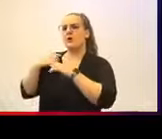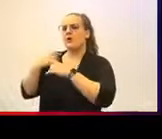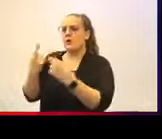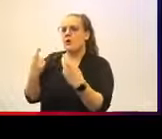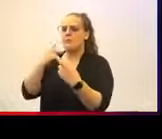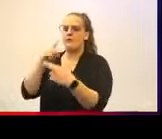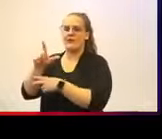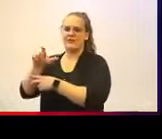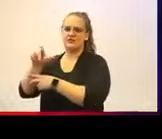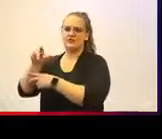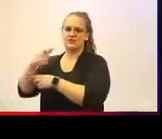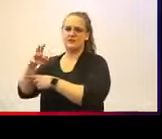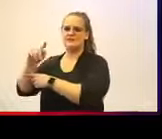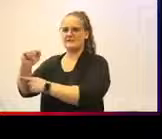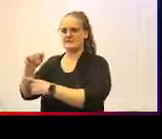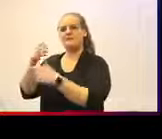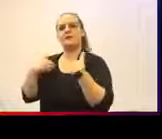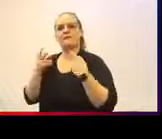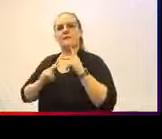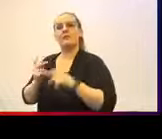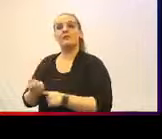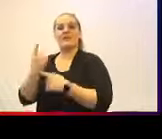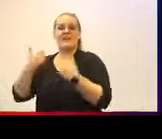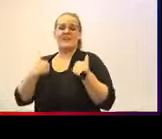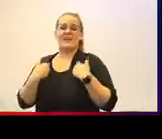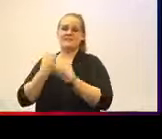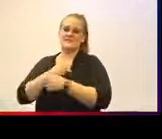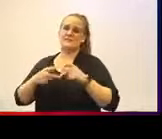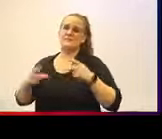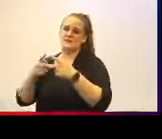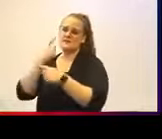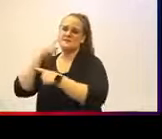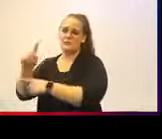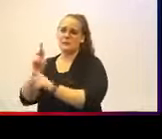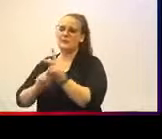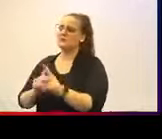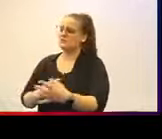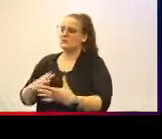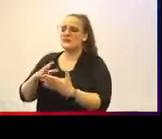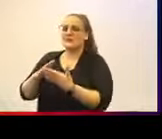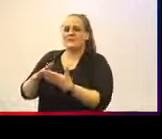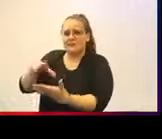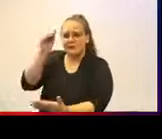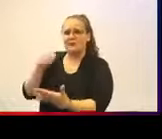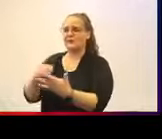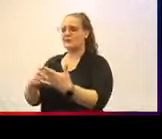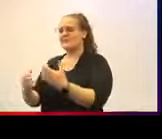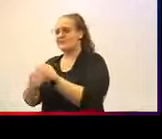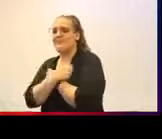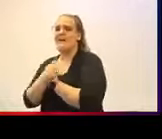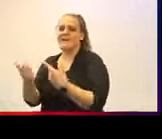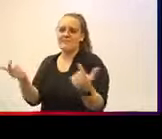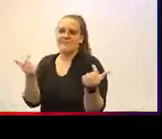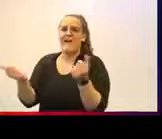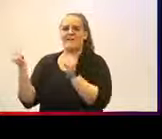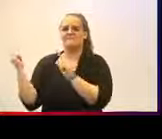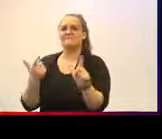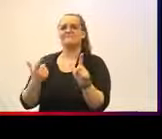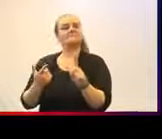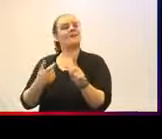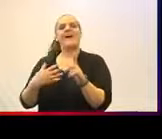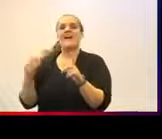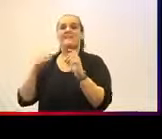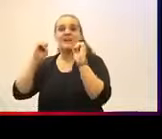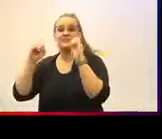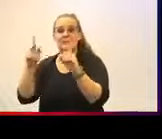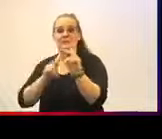provide a space and a place for our youth to live, love, and learn. And they also educate the larger community. All under the supervision of